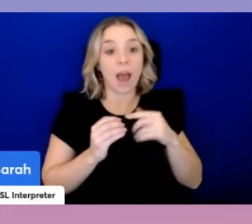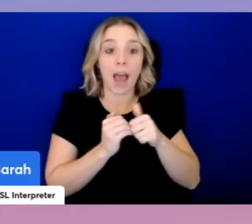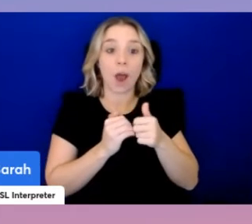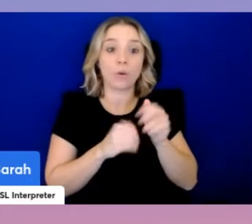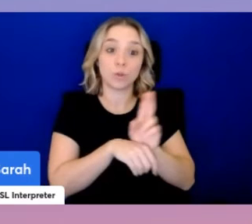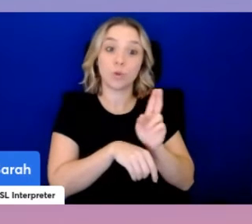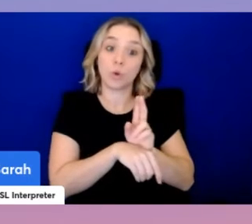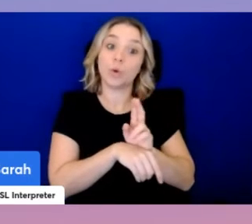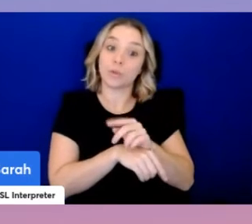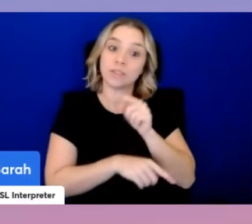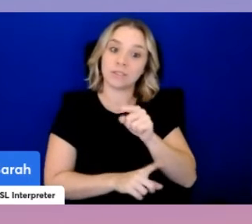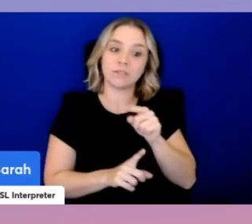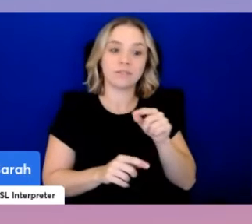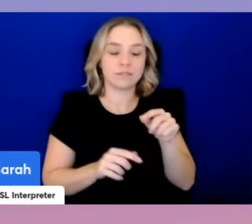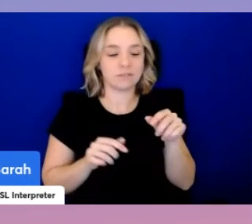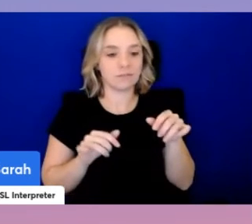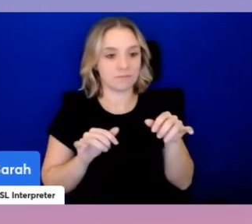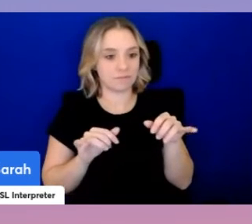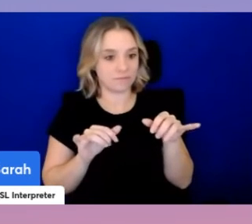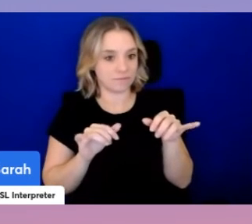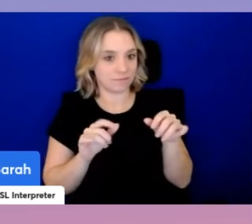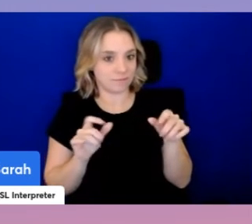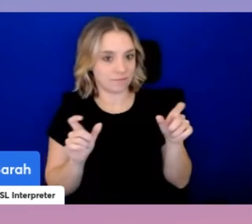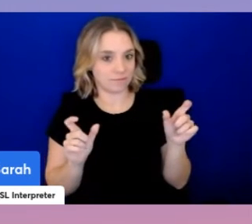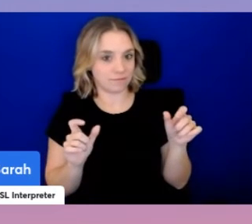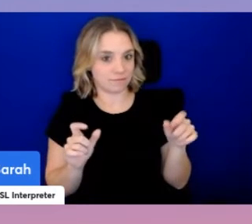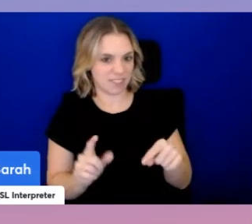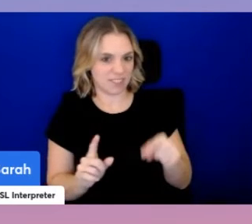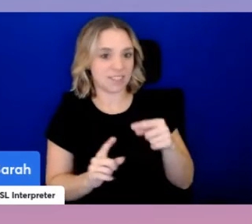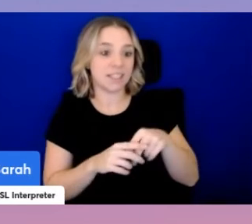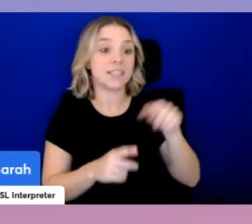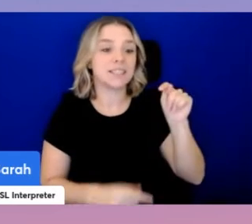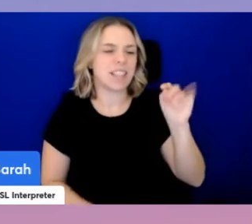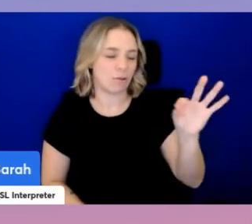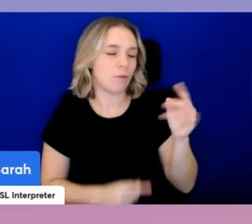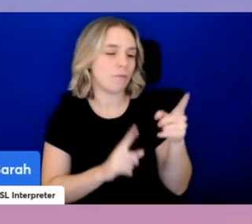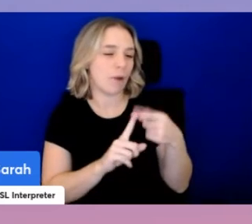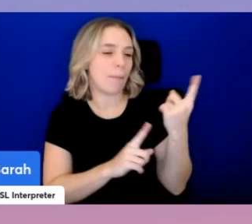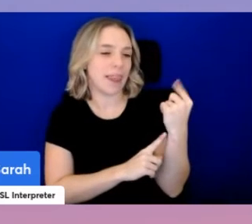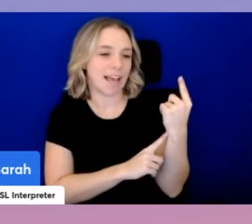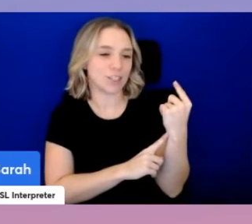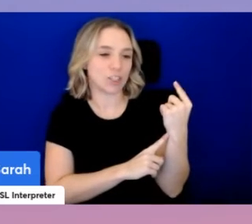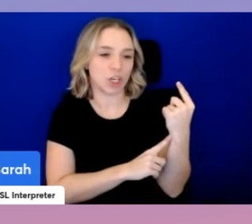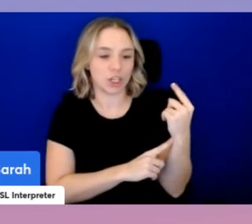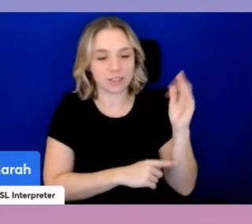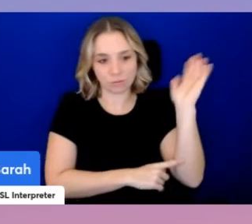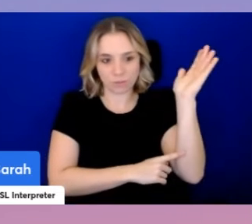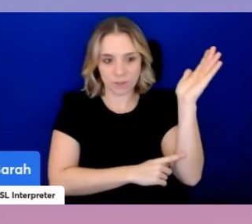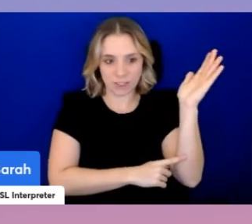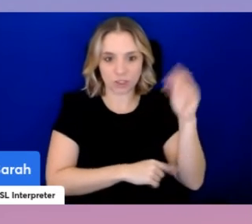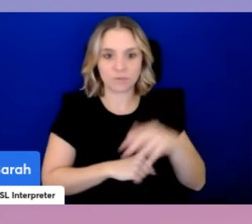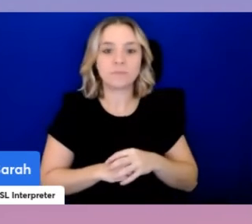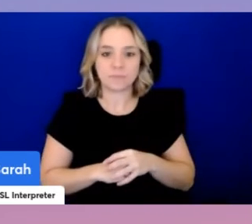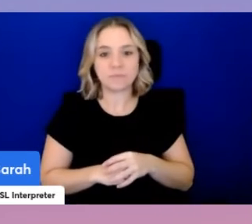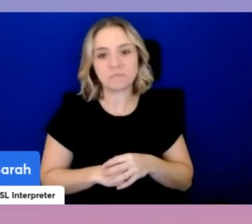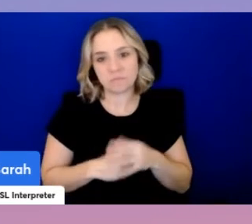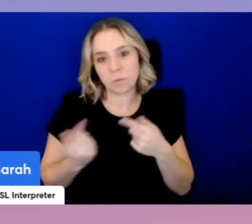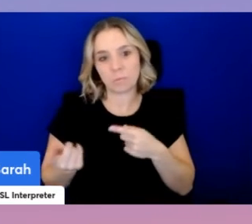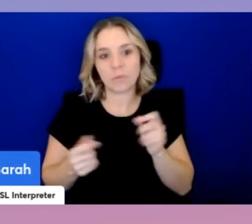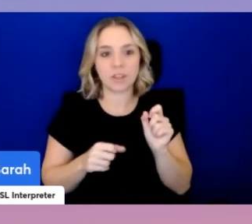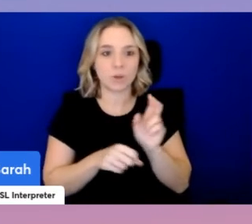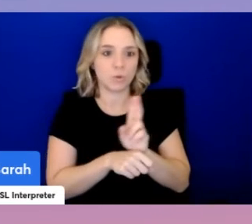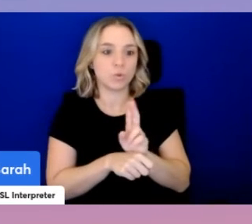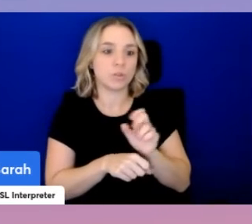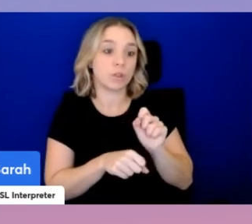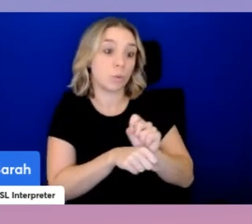was last year's Hashi talk. So I can reuse these workflows from different repos,